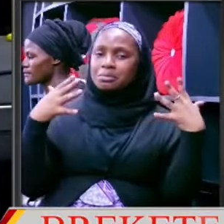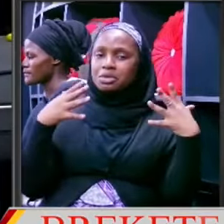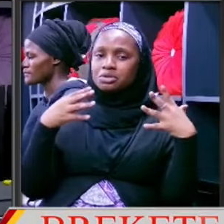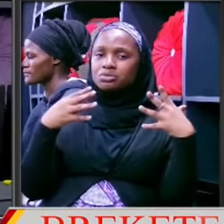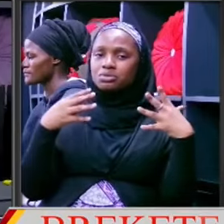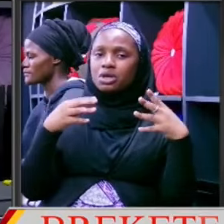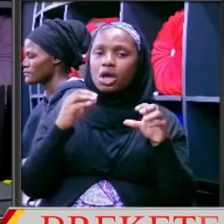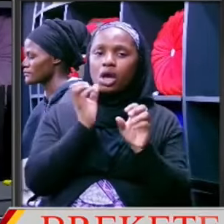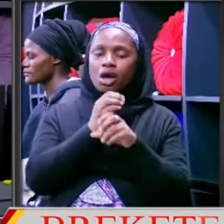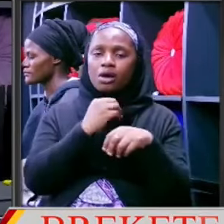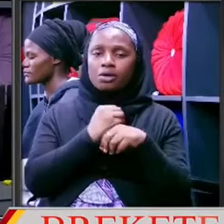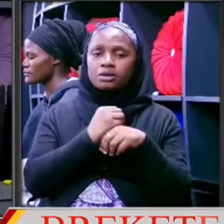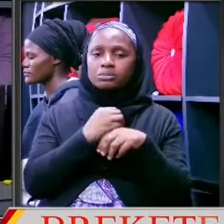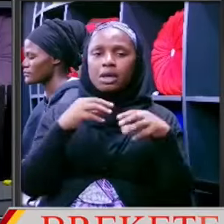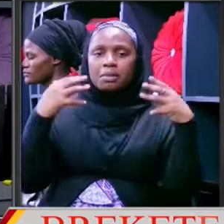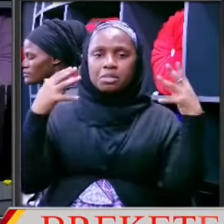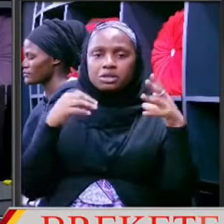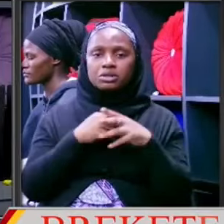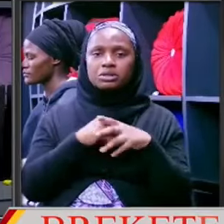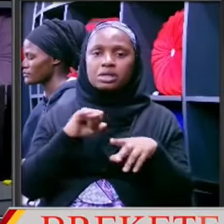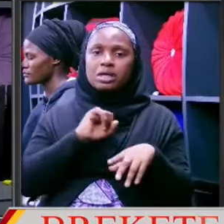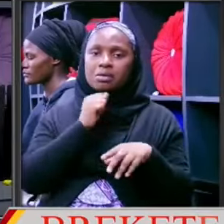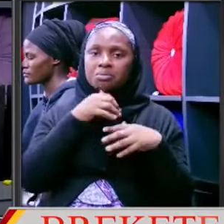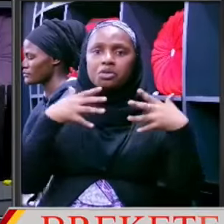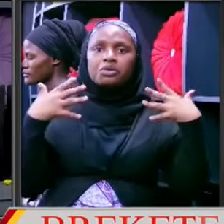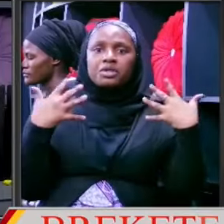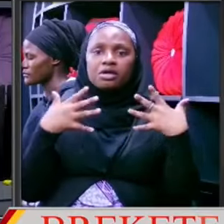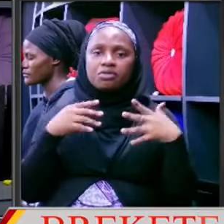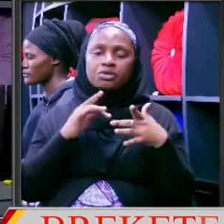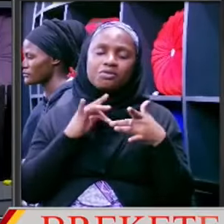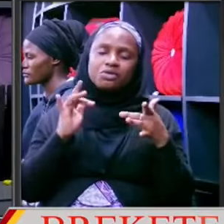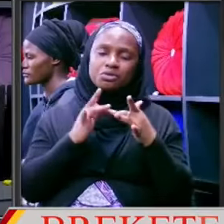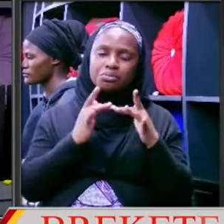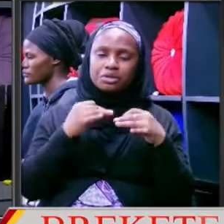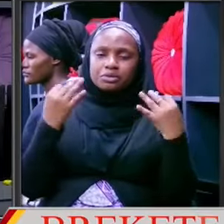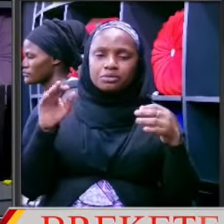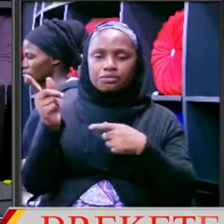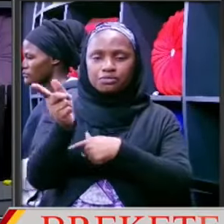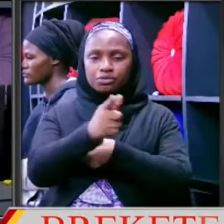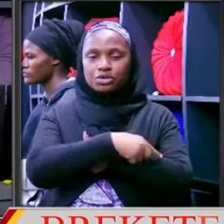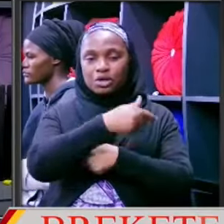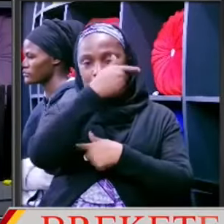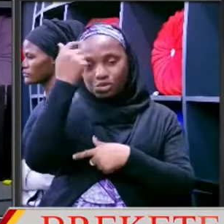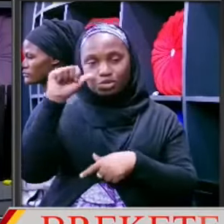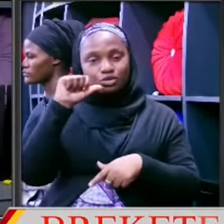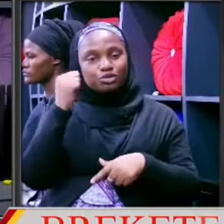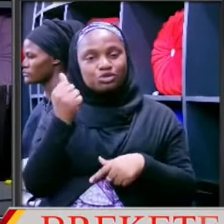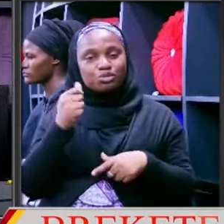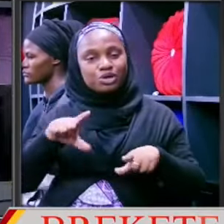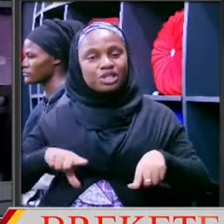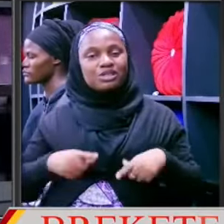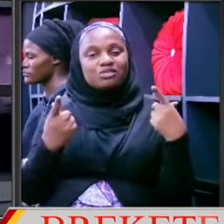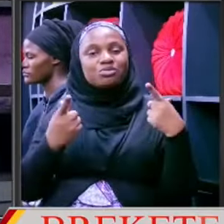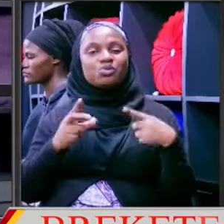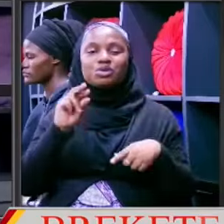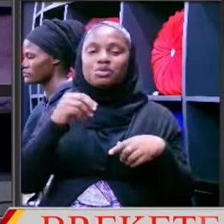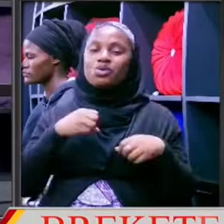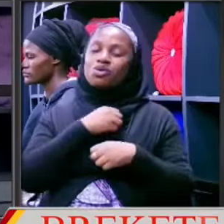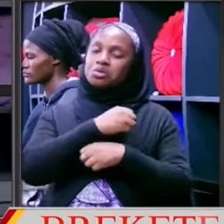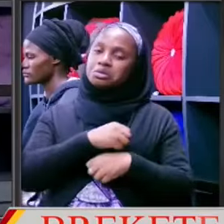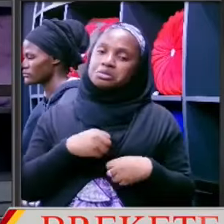by measles. I am not afraid of the pains of today, because tomorrow leaves me with no